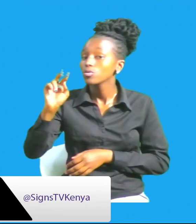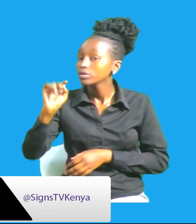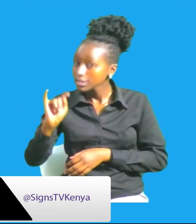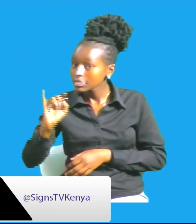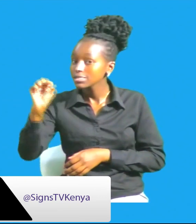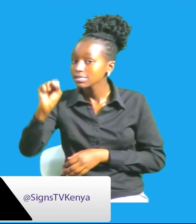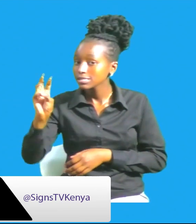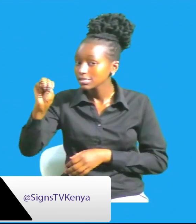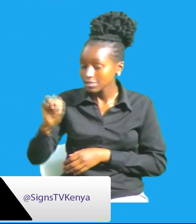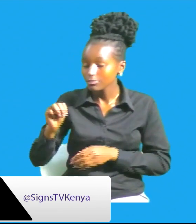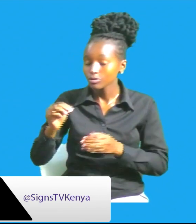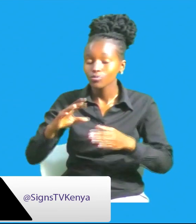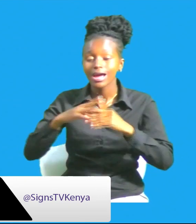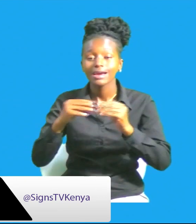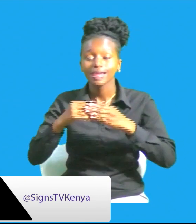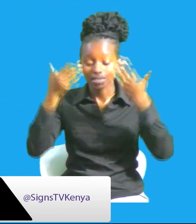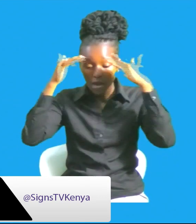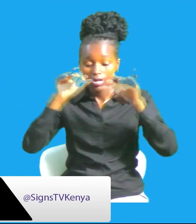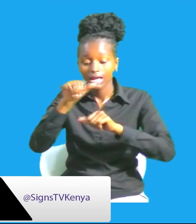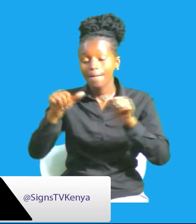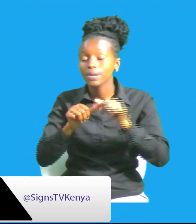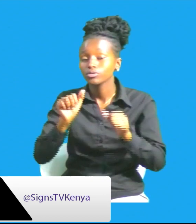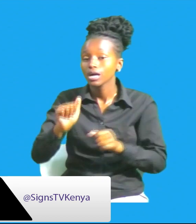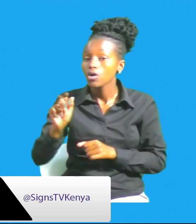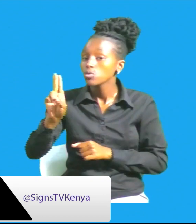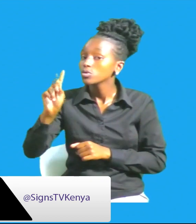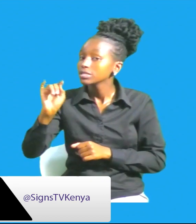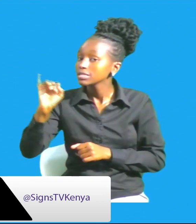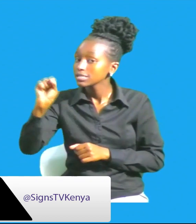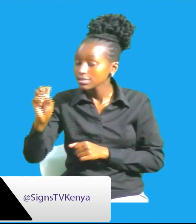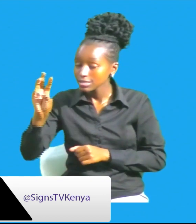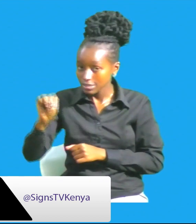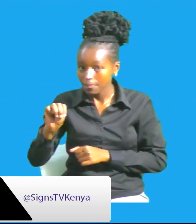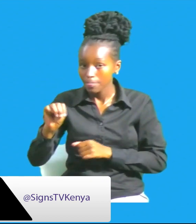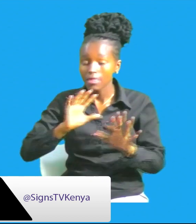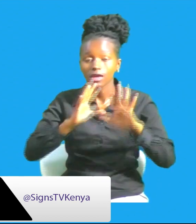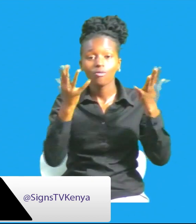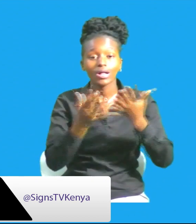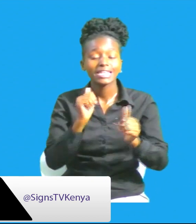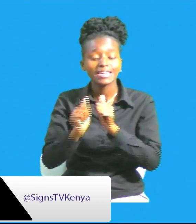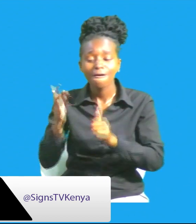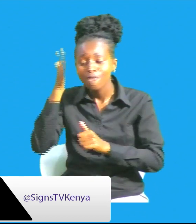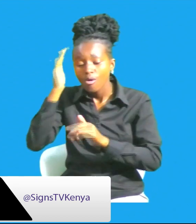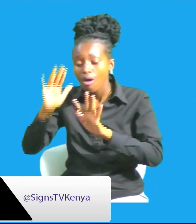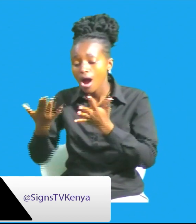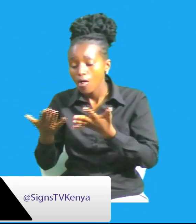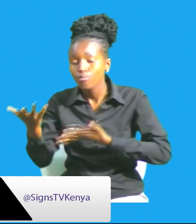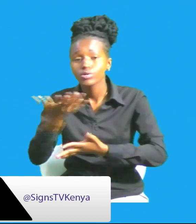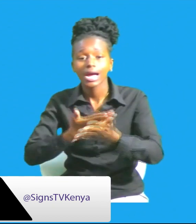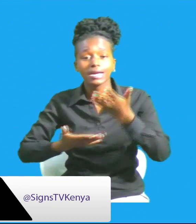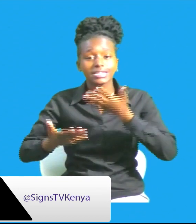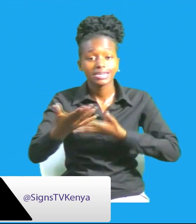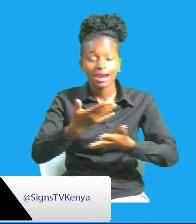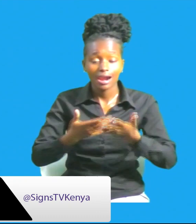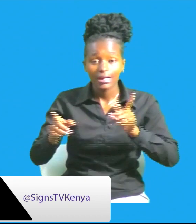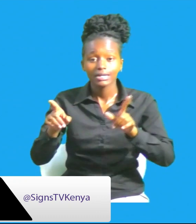bring awareness about autism globally. So if you do not know how you're supposed to interact with the person